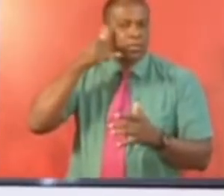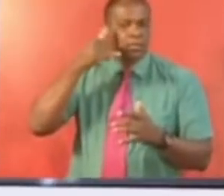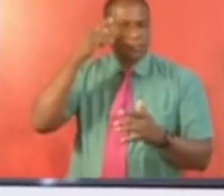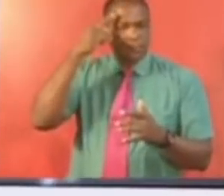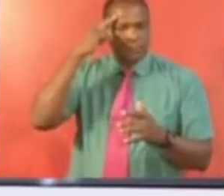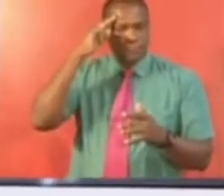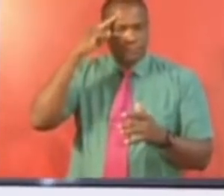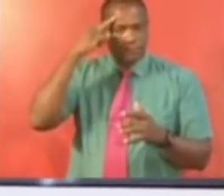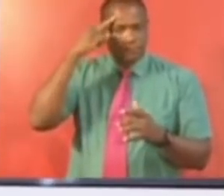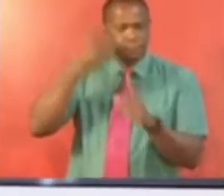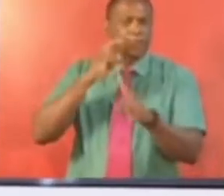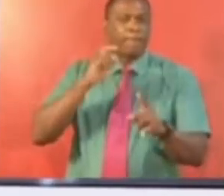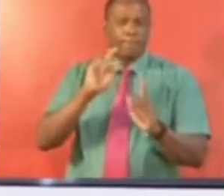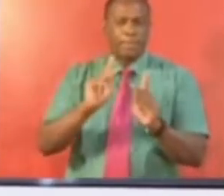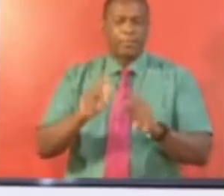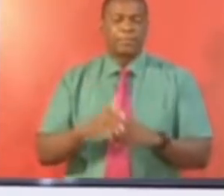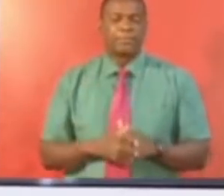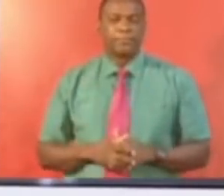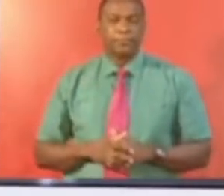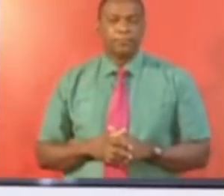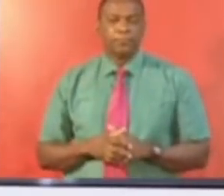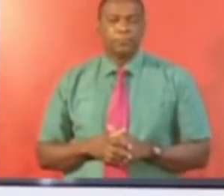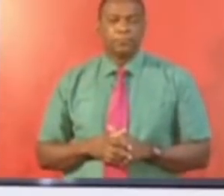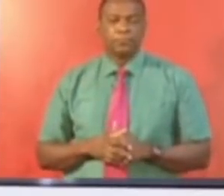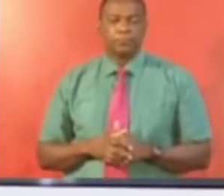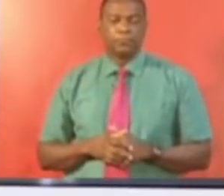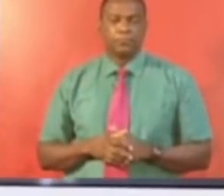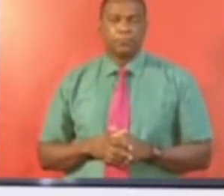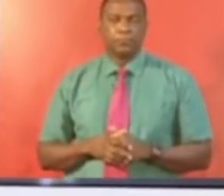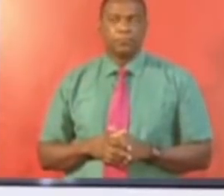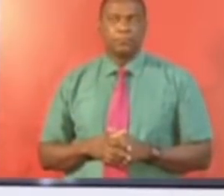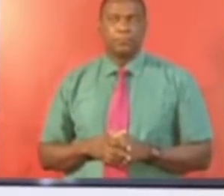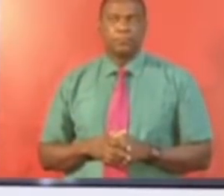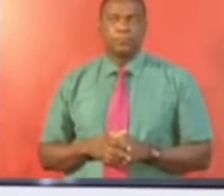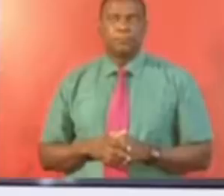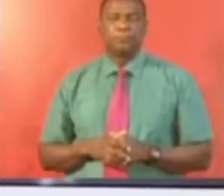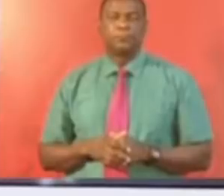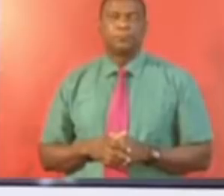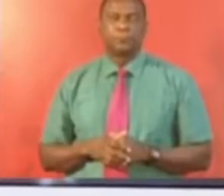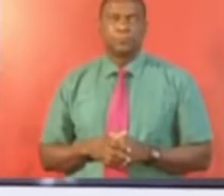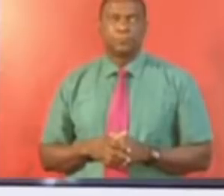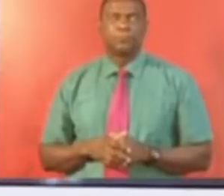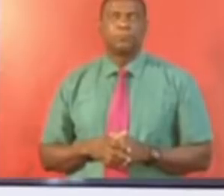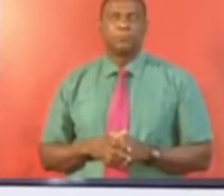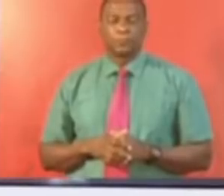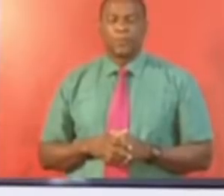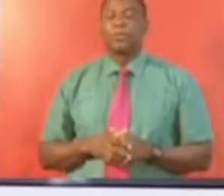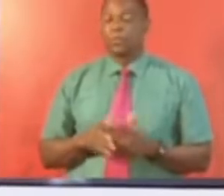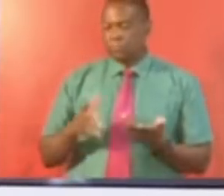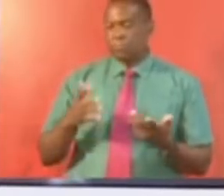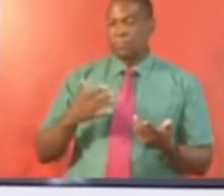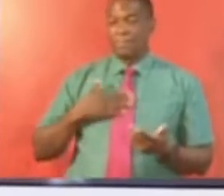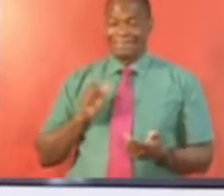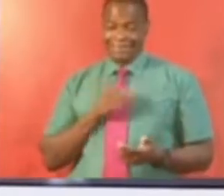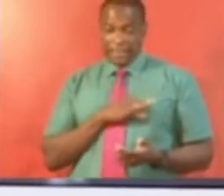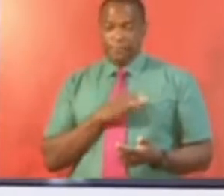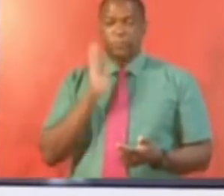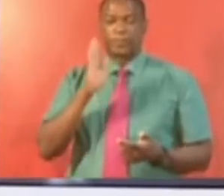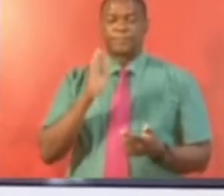listing of all positive patients in their jurisdiction. They will be monitoring by phone call twice a day those individuals to ensure there's